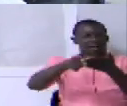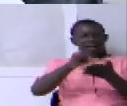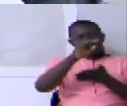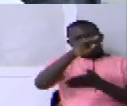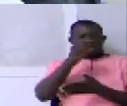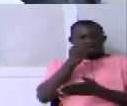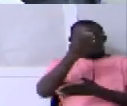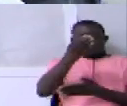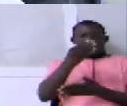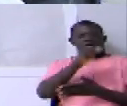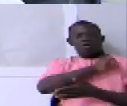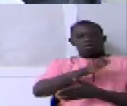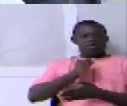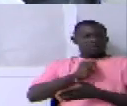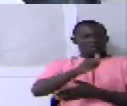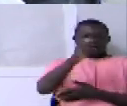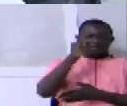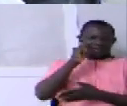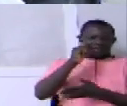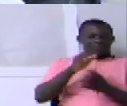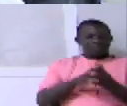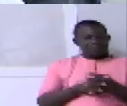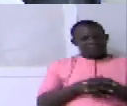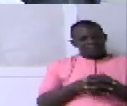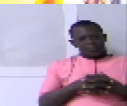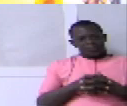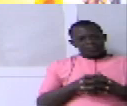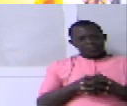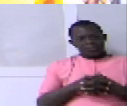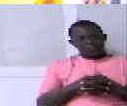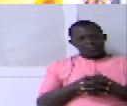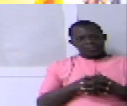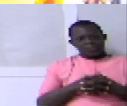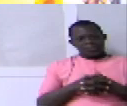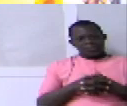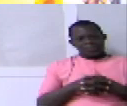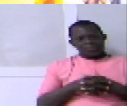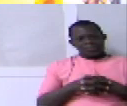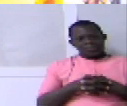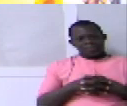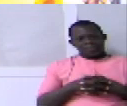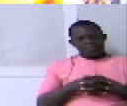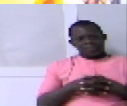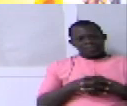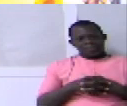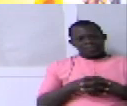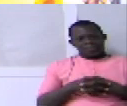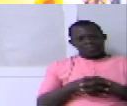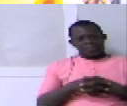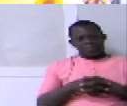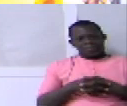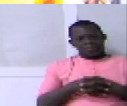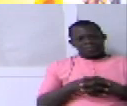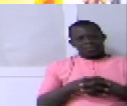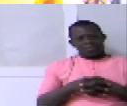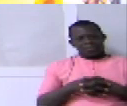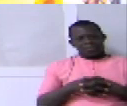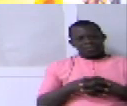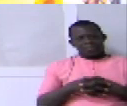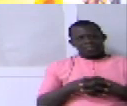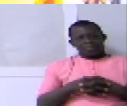ko ye letter o men dila amunta kuma kan borindi kilindron ne bije. Sentence later,